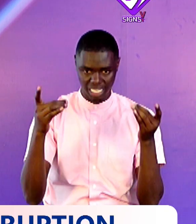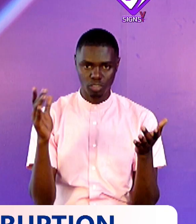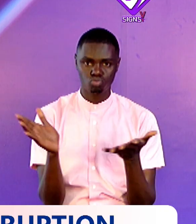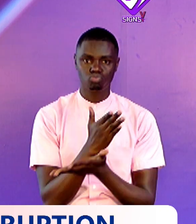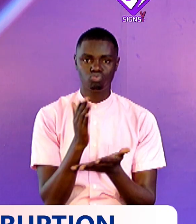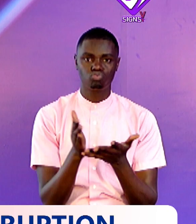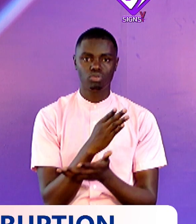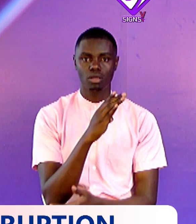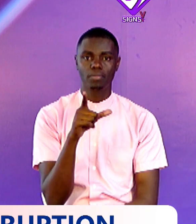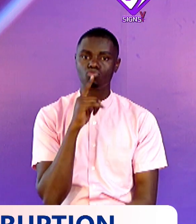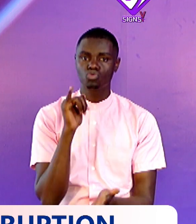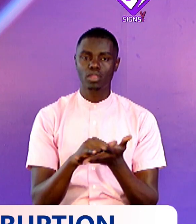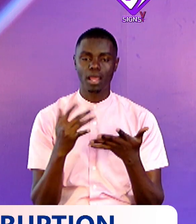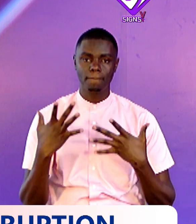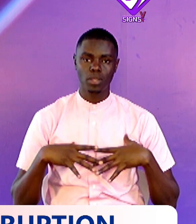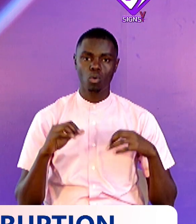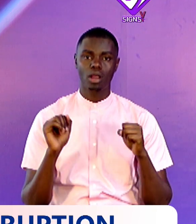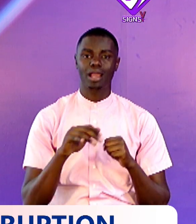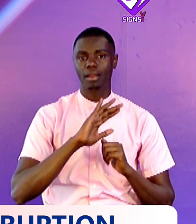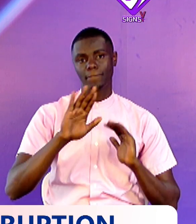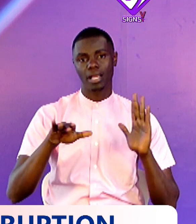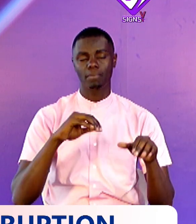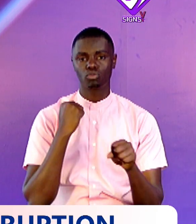bills so that these people can finish some